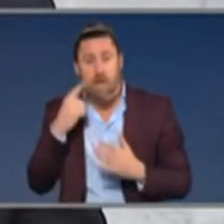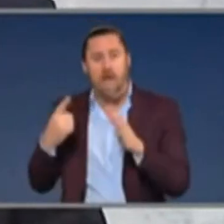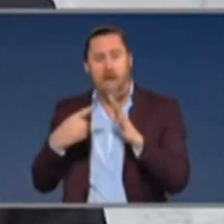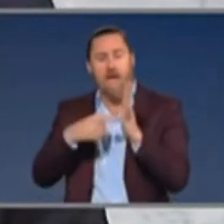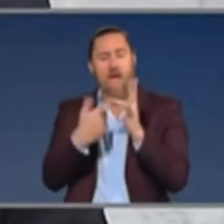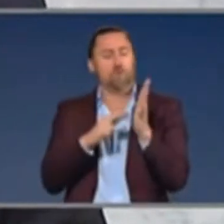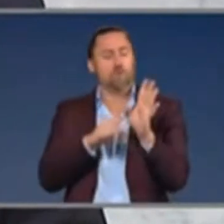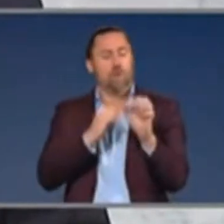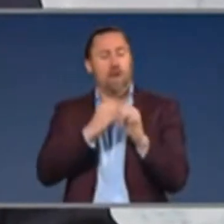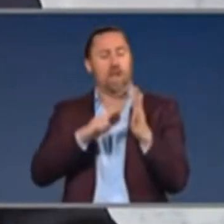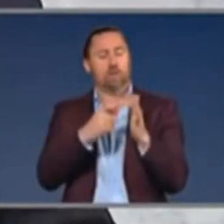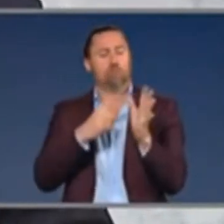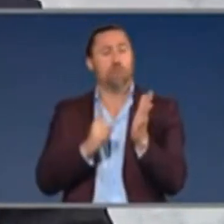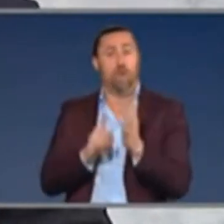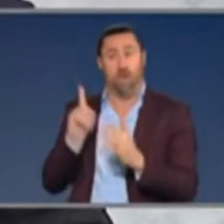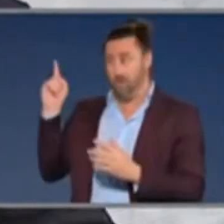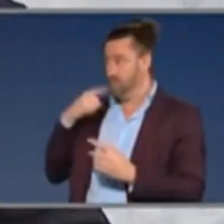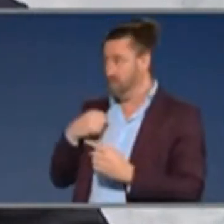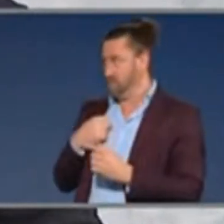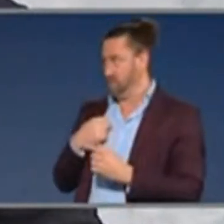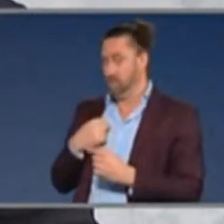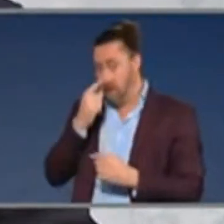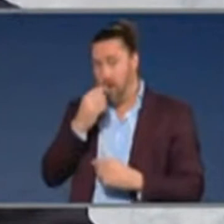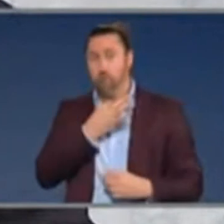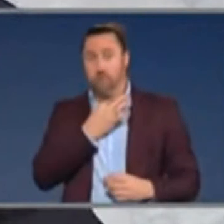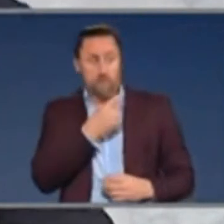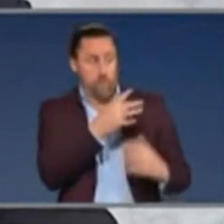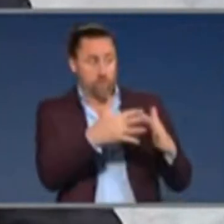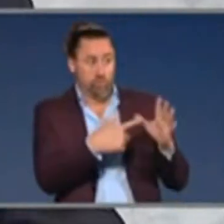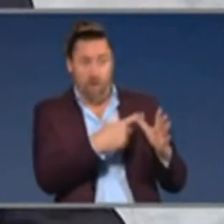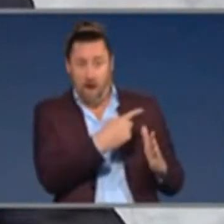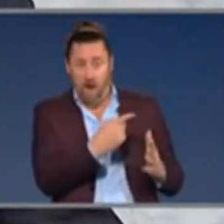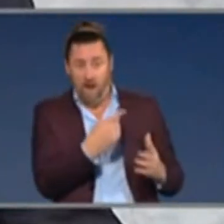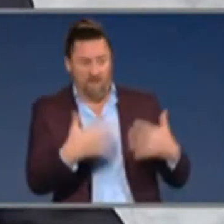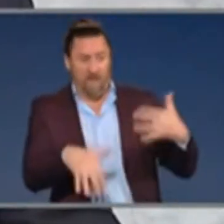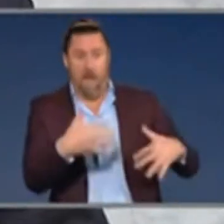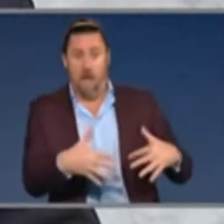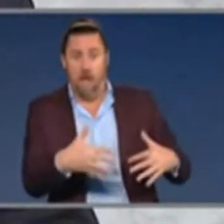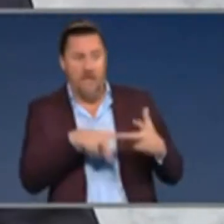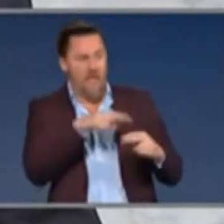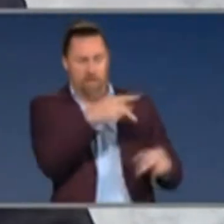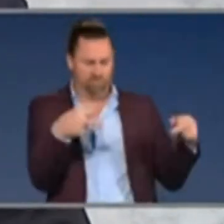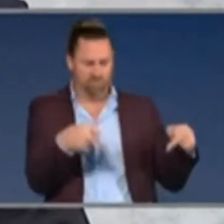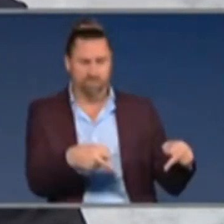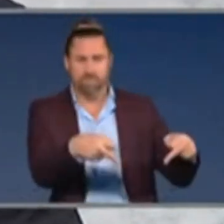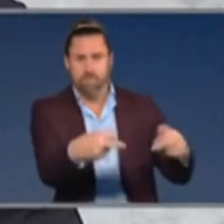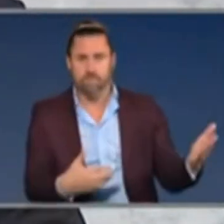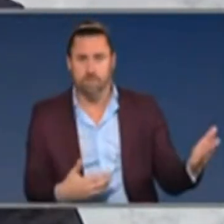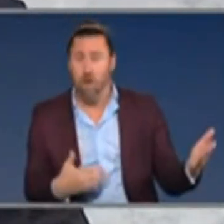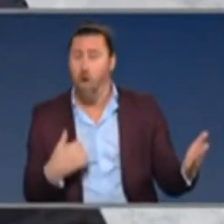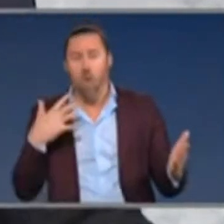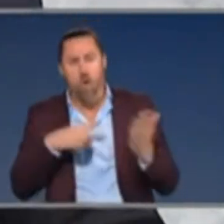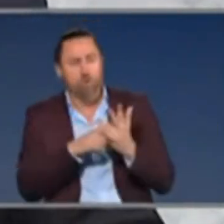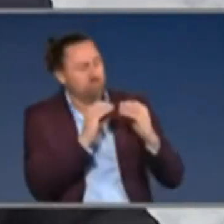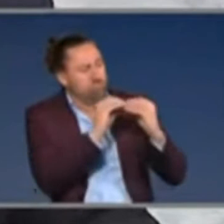Attorney-General, that it could leave Western Australia in a weaker position. So I would like to work with the Premier to ensure we leave Western Australians in a stronger